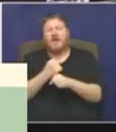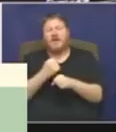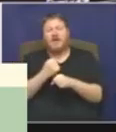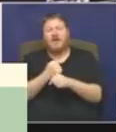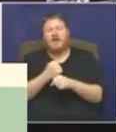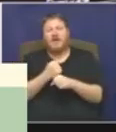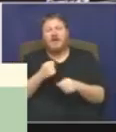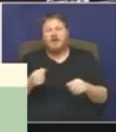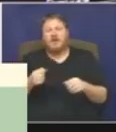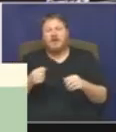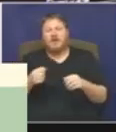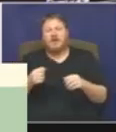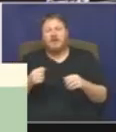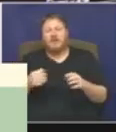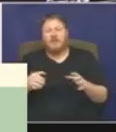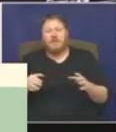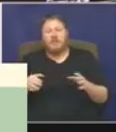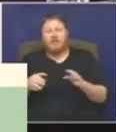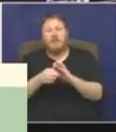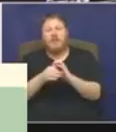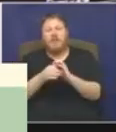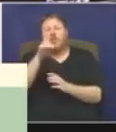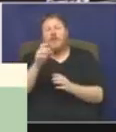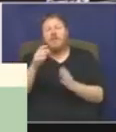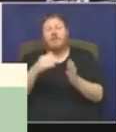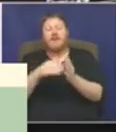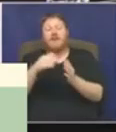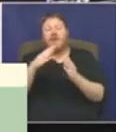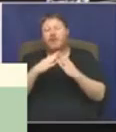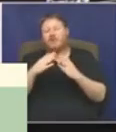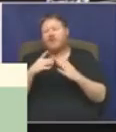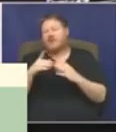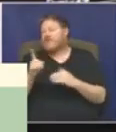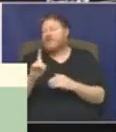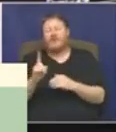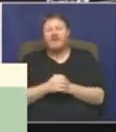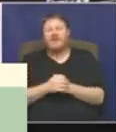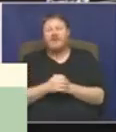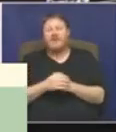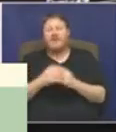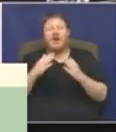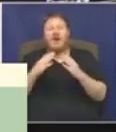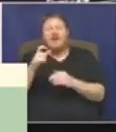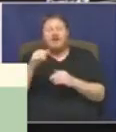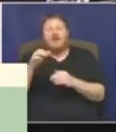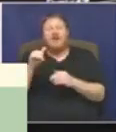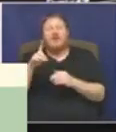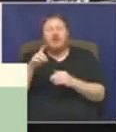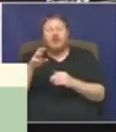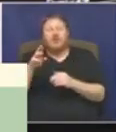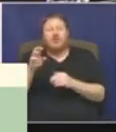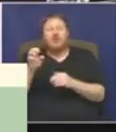to 1 million. Housing in Alexandra has long been a challenge.